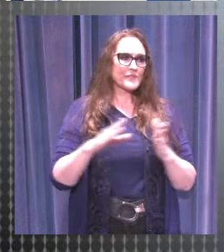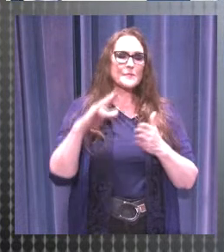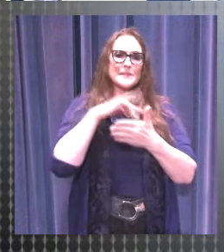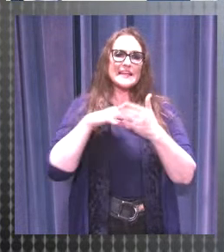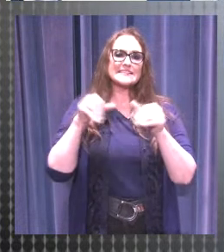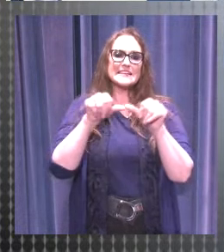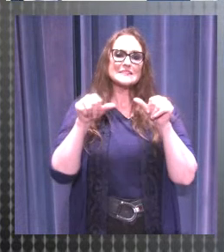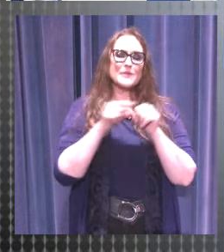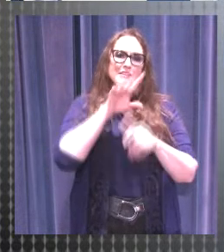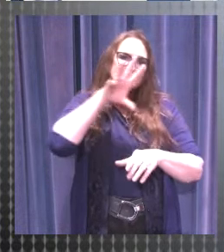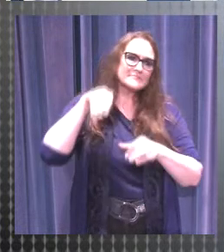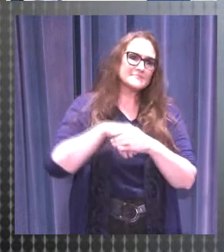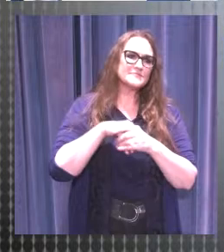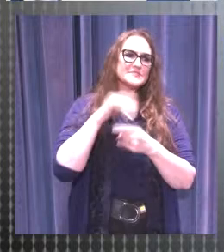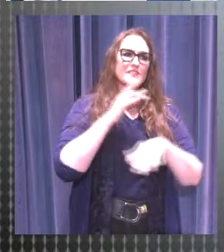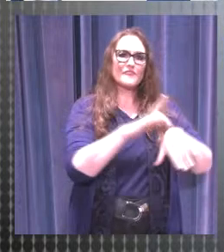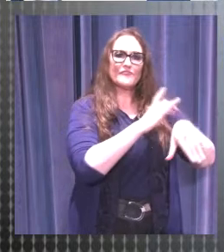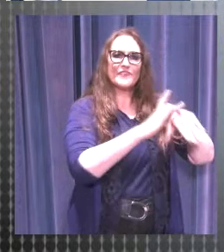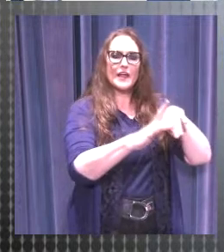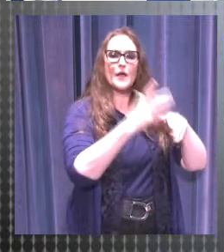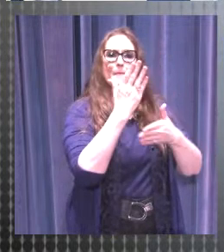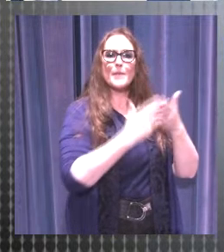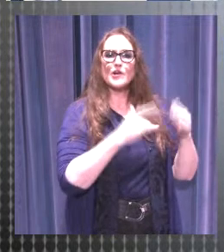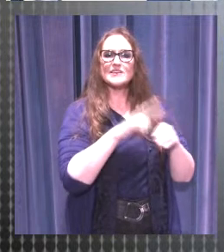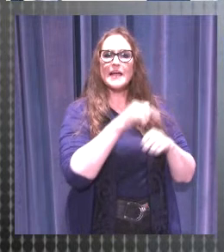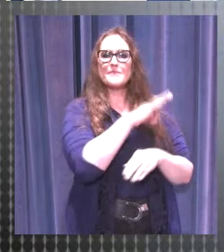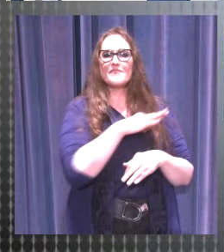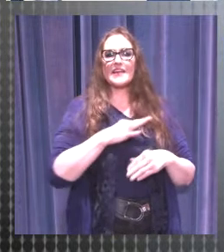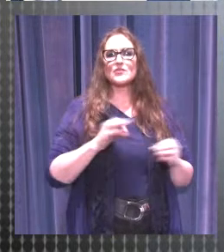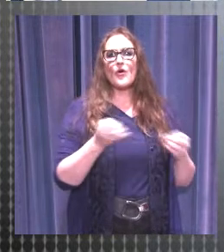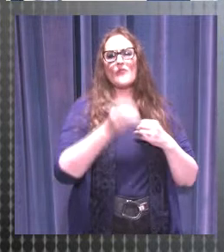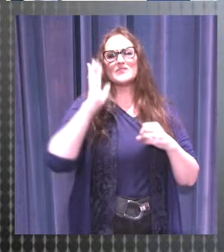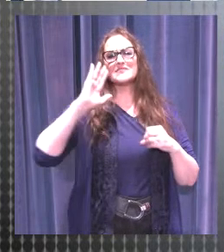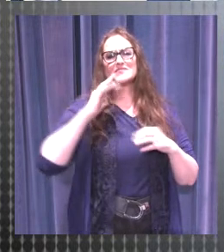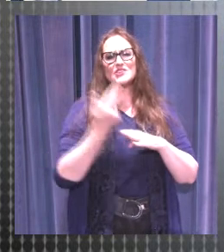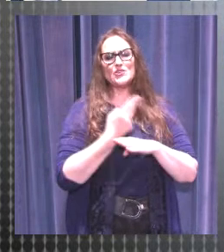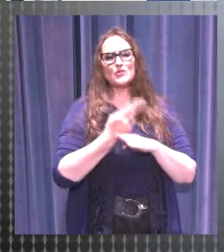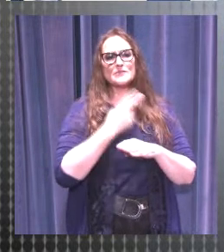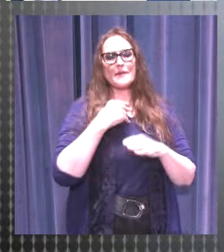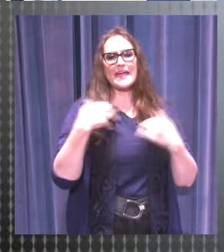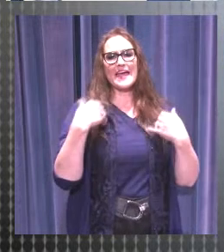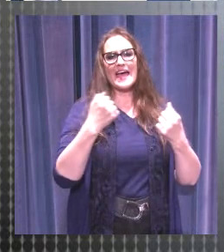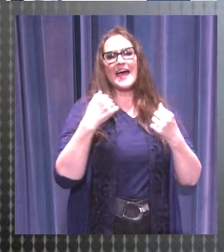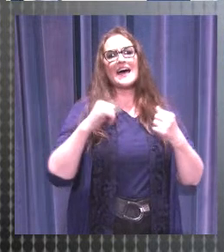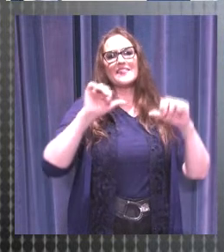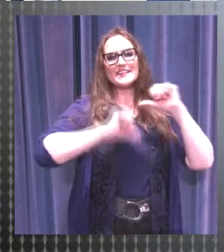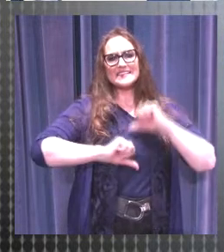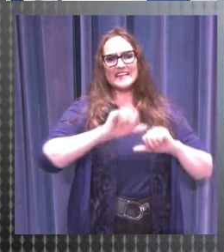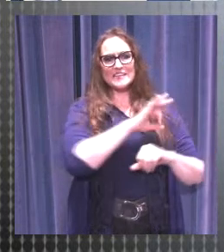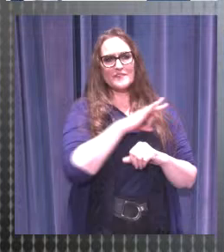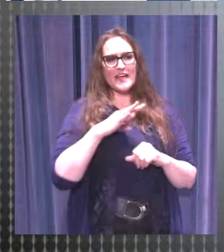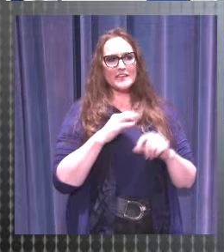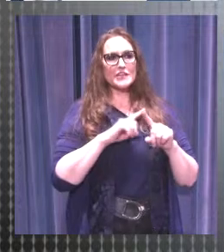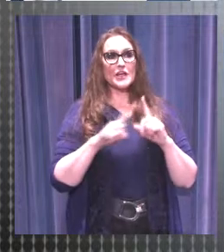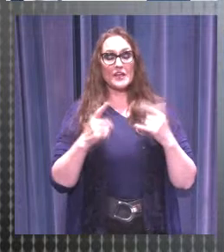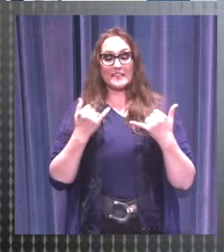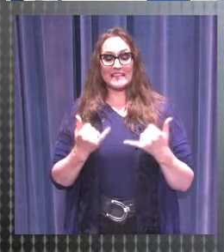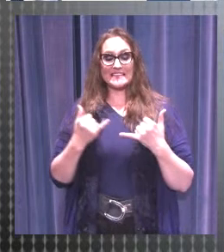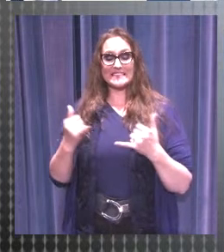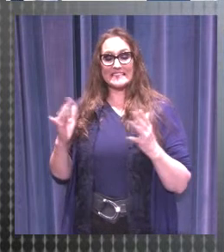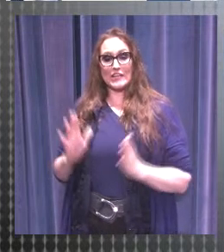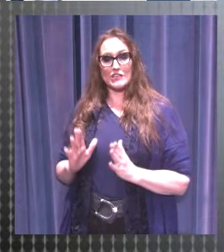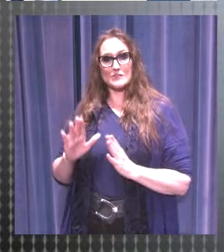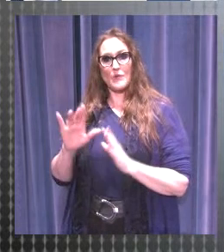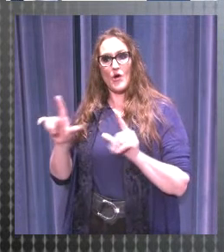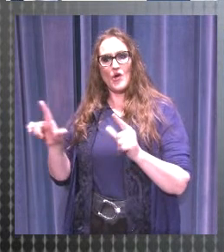to encompass the vacated part-time faculty offices previously used by health science faculty, the existing small lounge, which